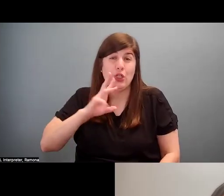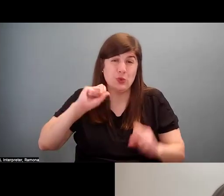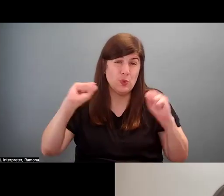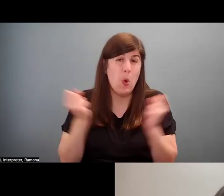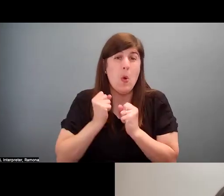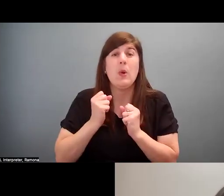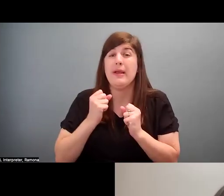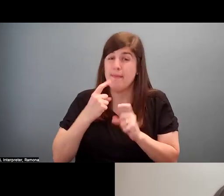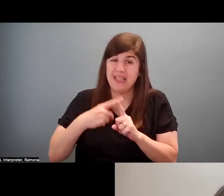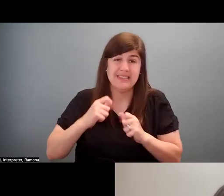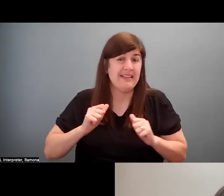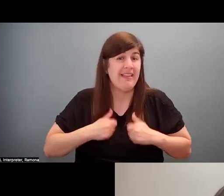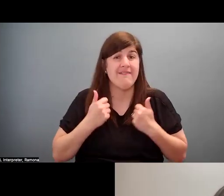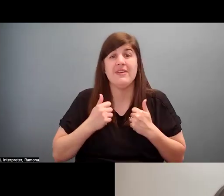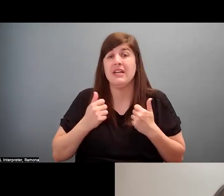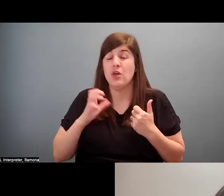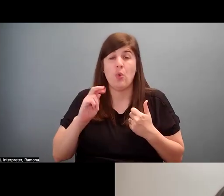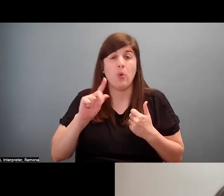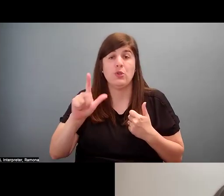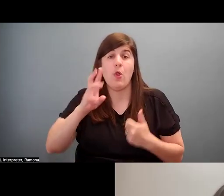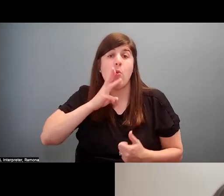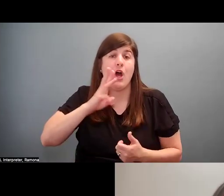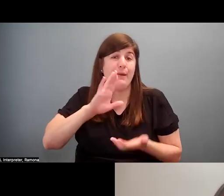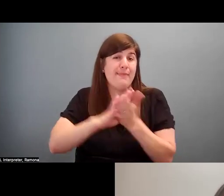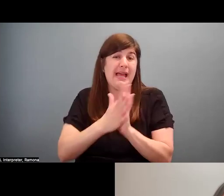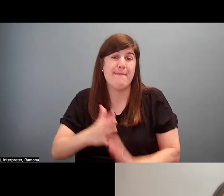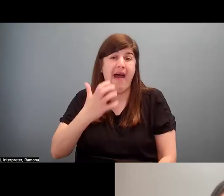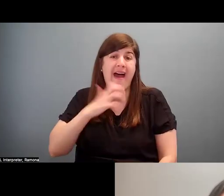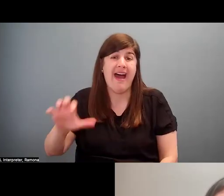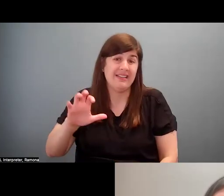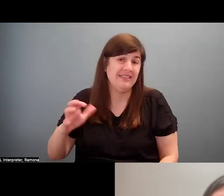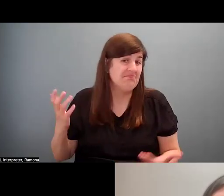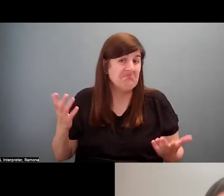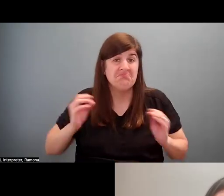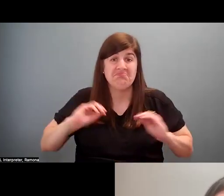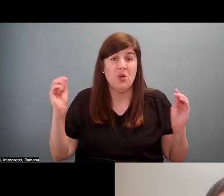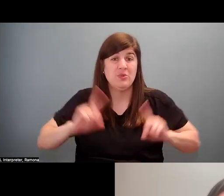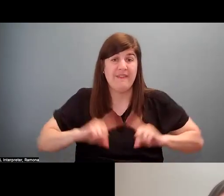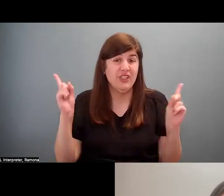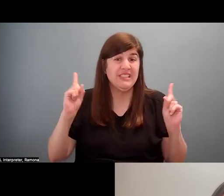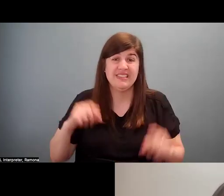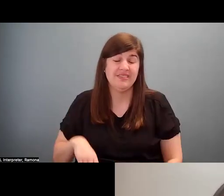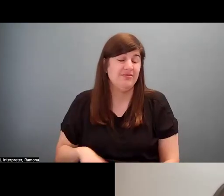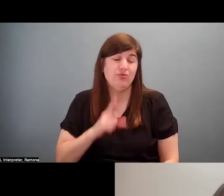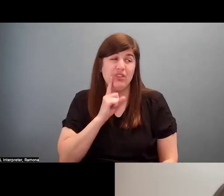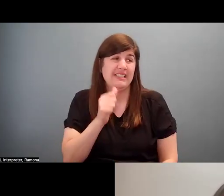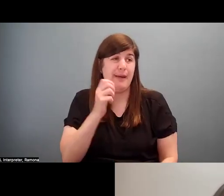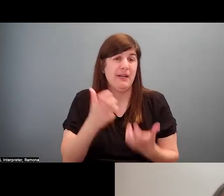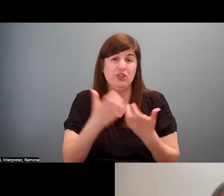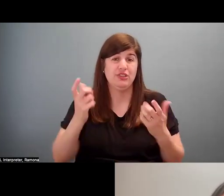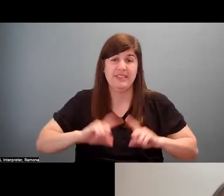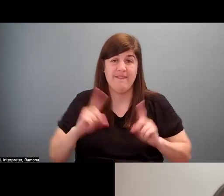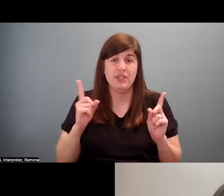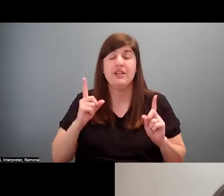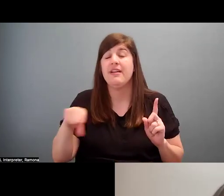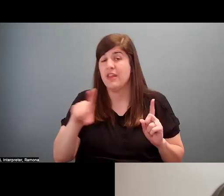live in coastal waters that in the summer get really, really hot. So is there really a difference? Turns out there's not really that much of a difference, and they're